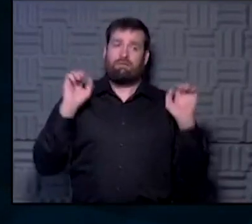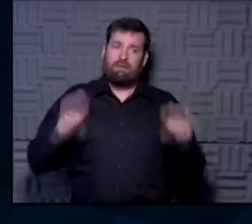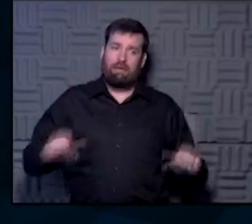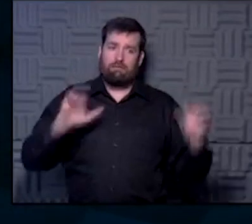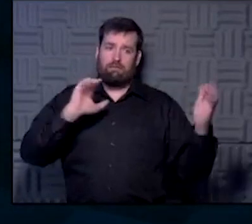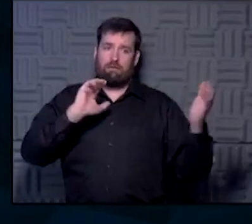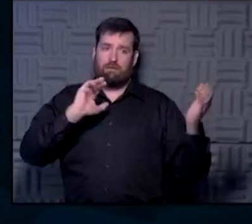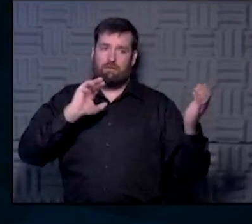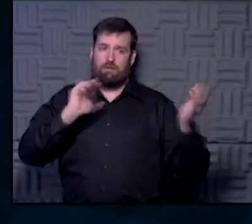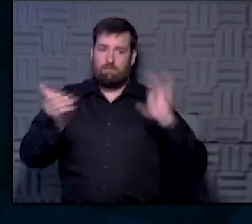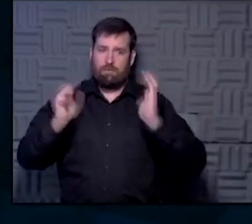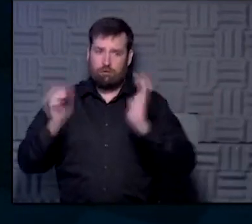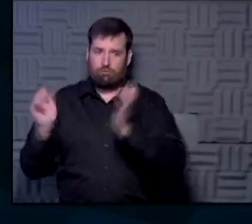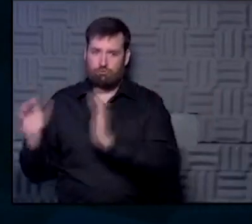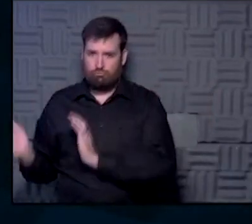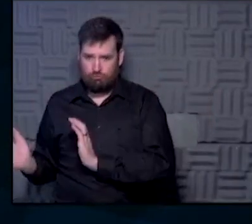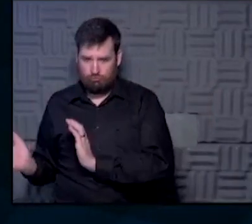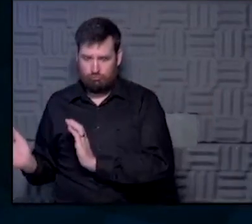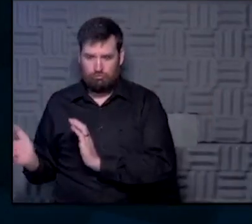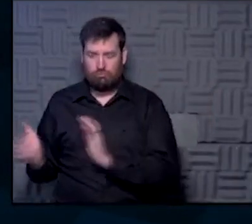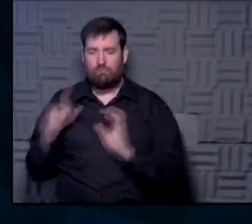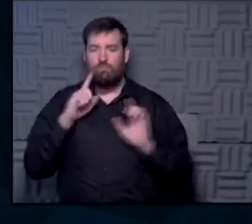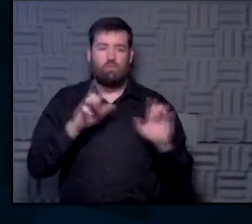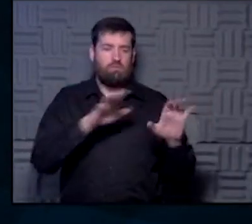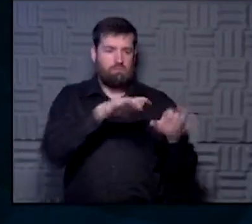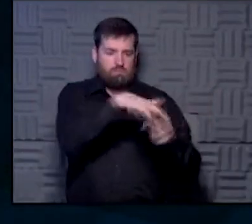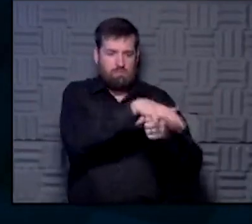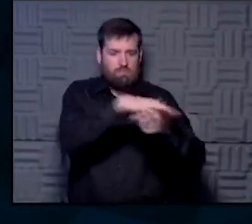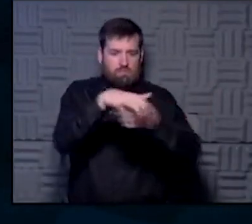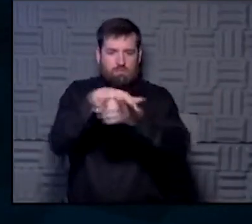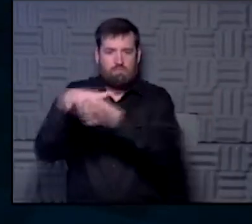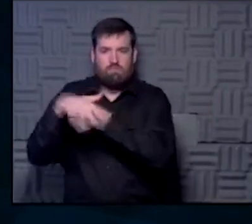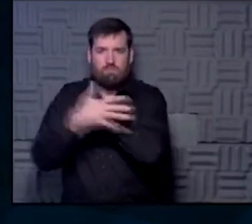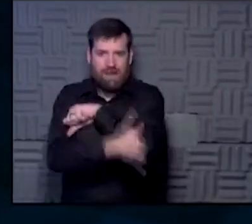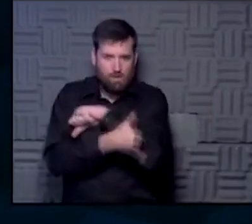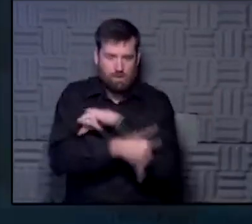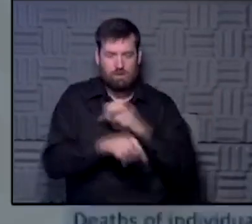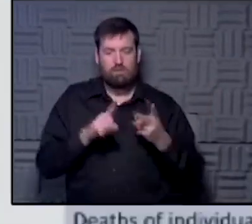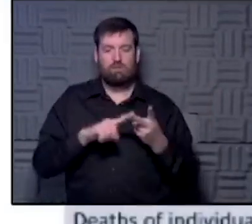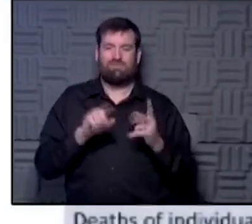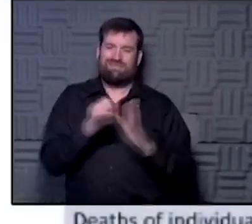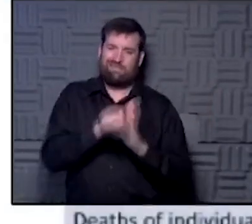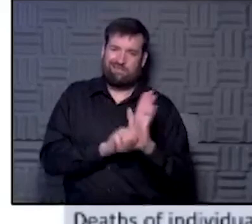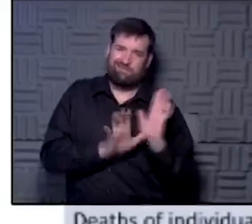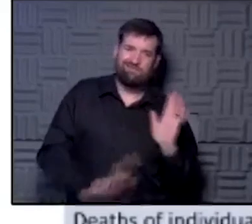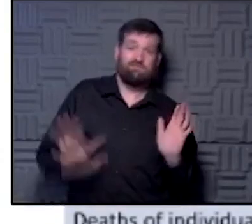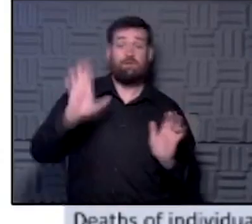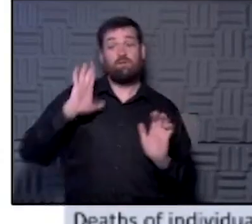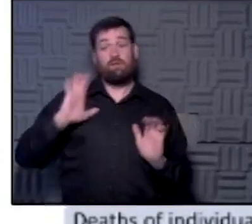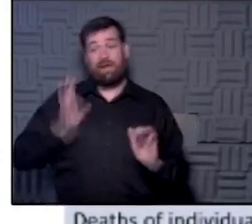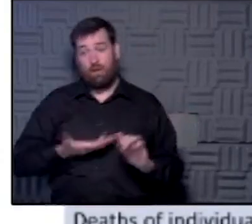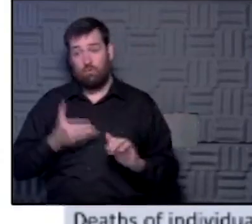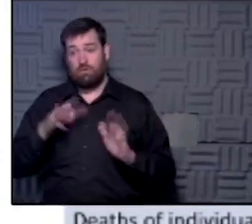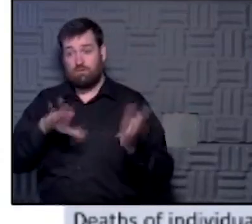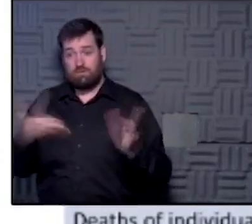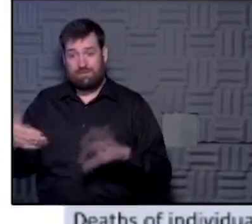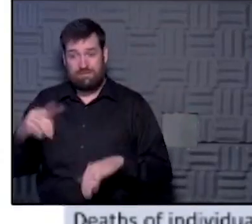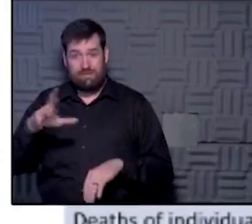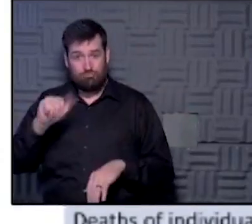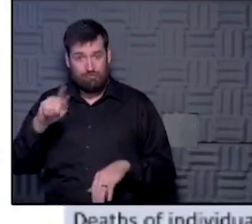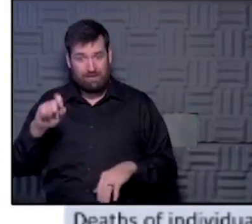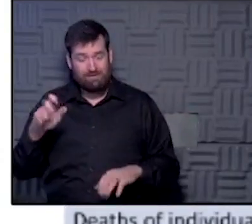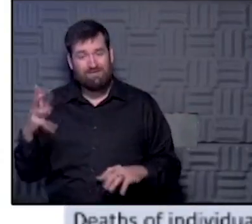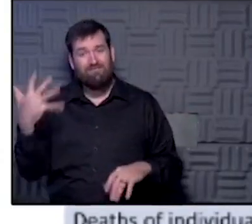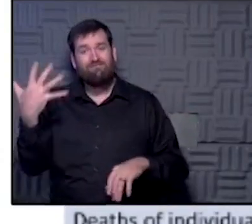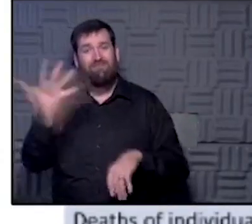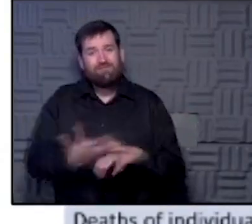ourselves to one another in terms of across county and across state lines. So you can see here that our death rate due to COVID is actually 5 times